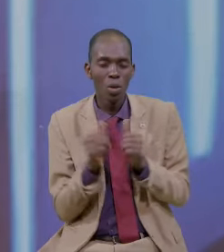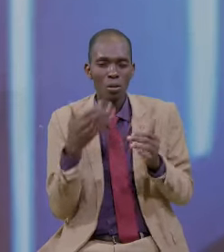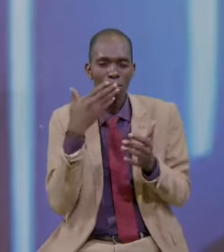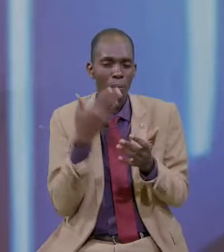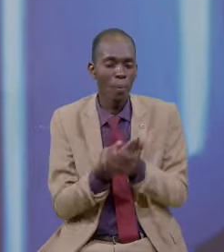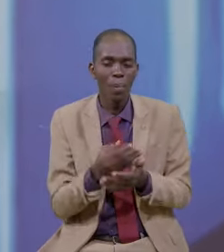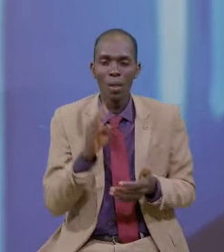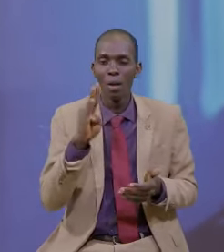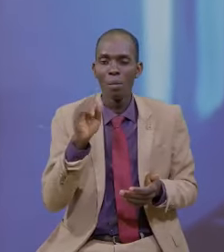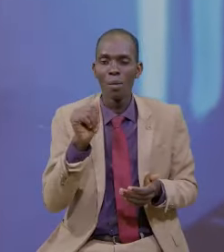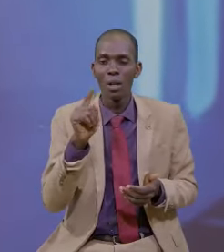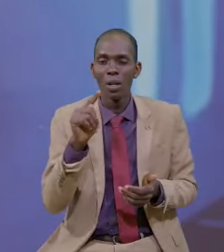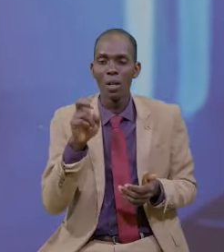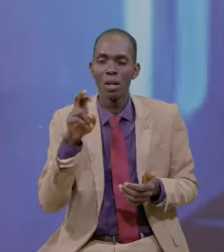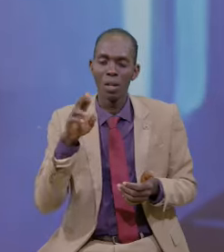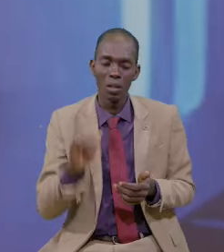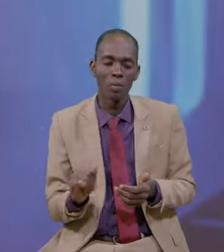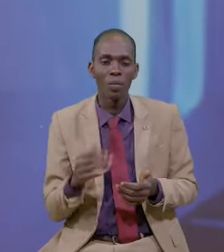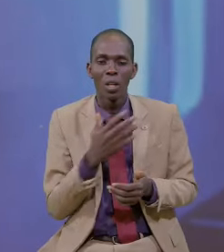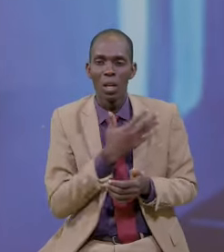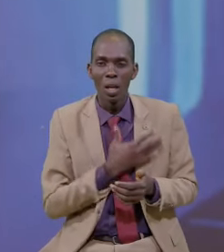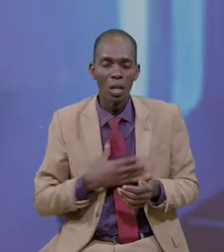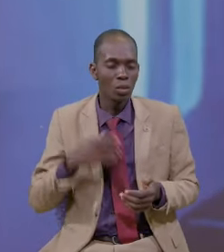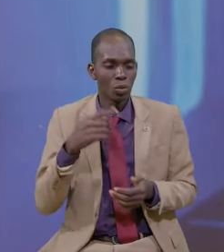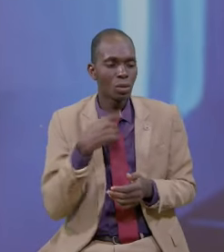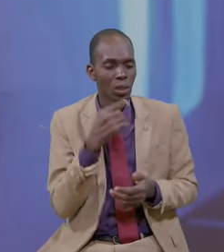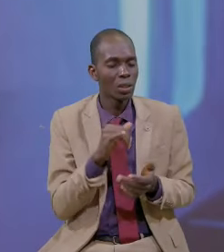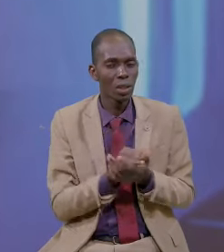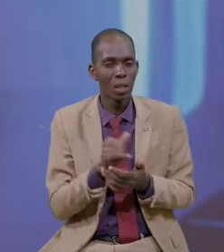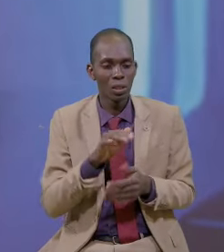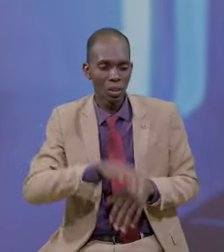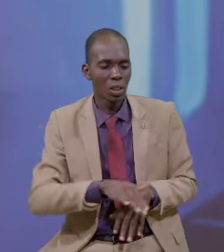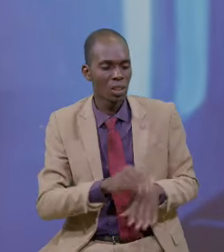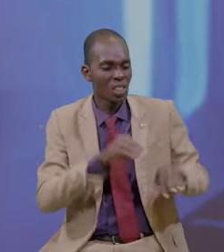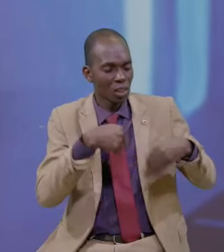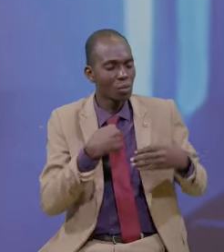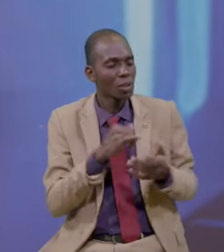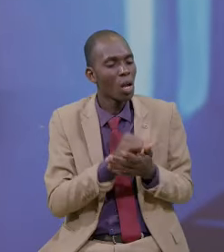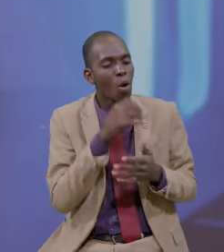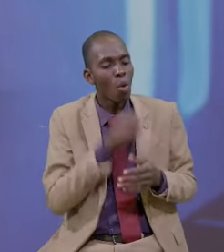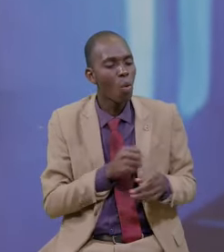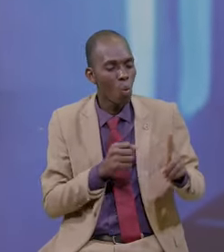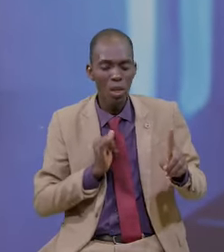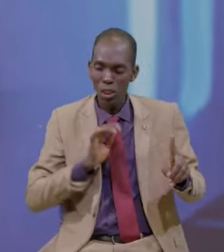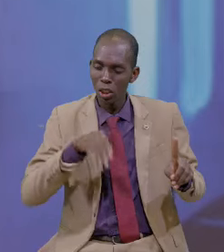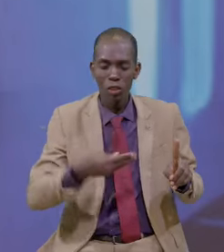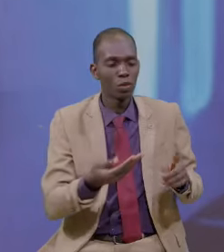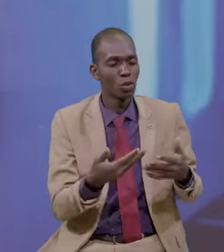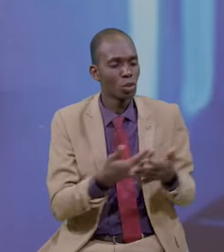higher, and you say, give me that. It's no. And they're keeping the old,